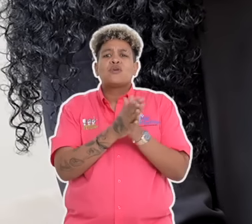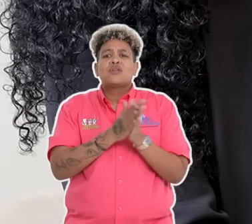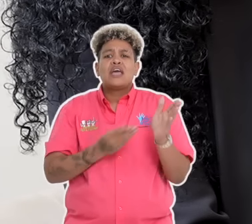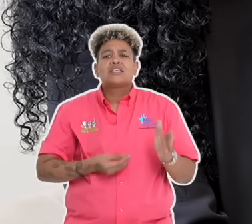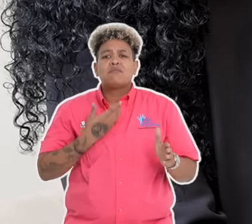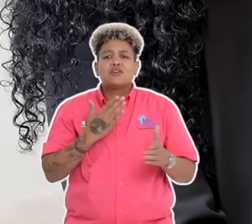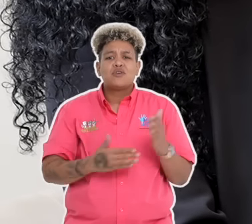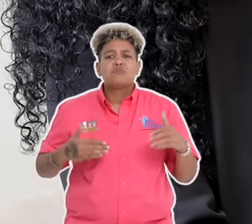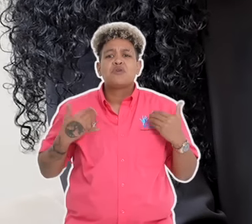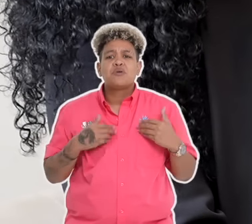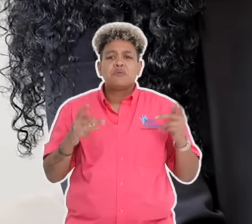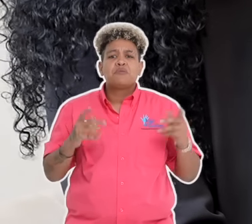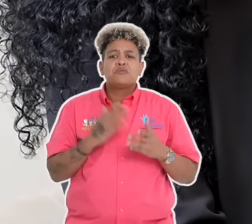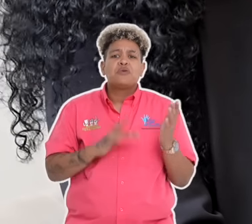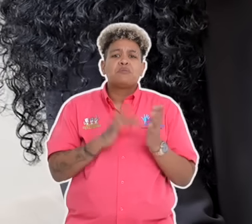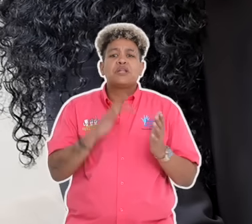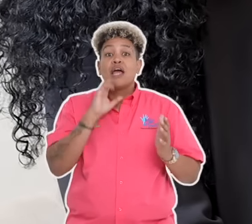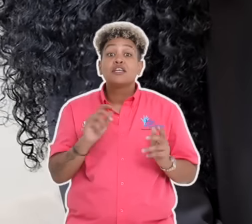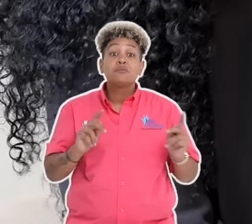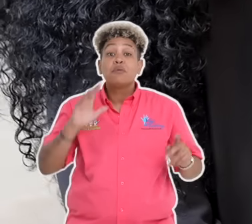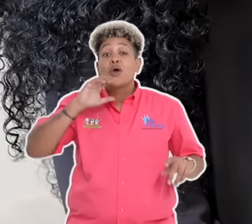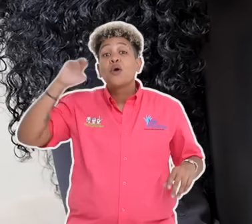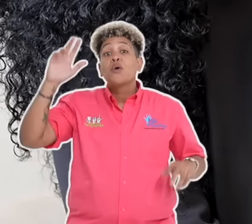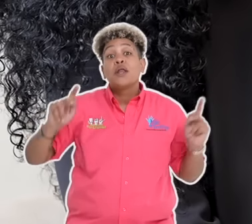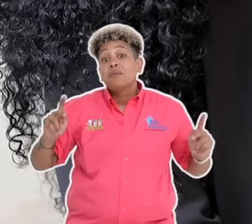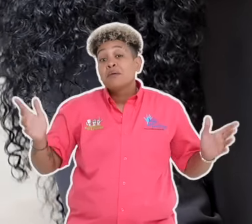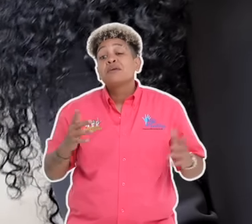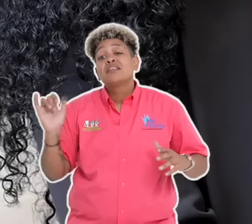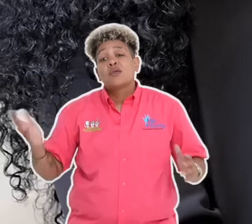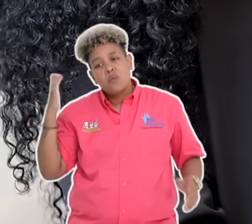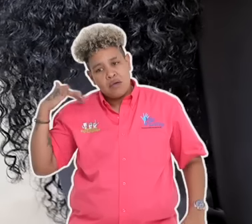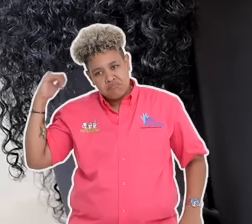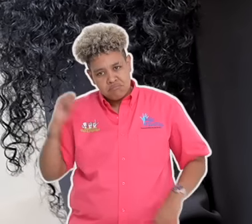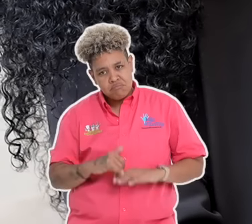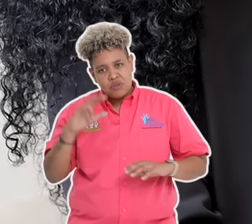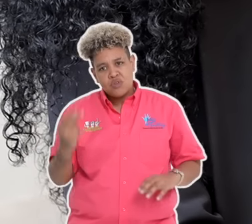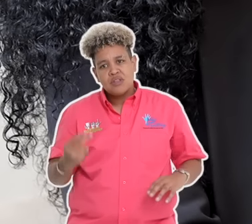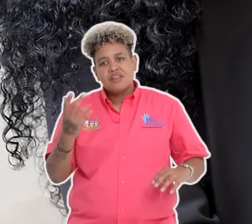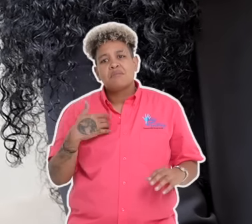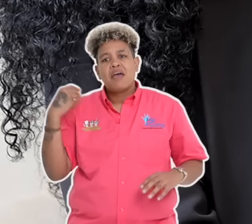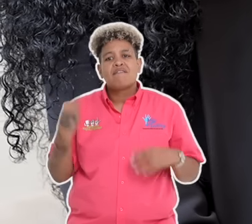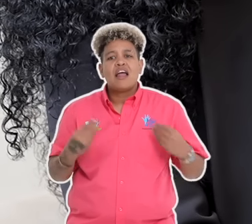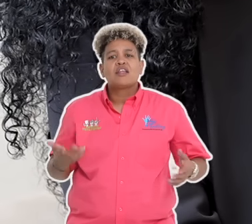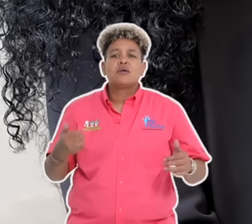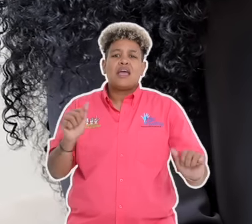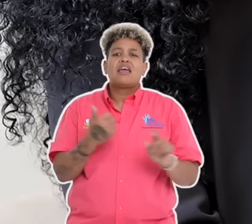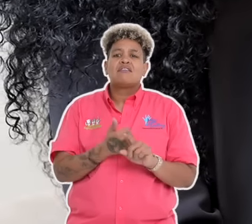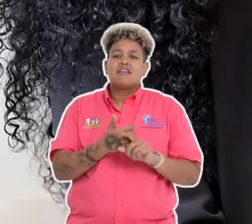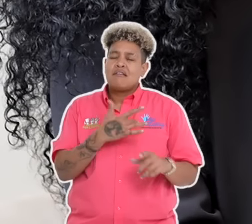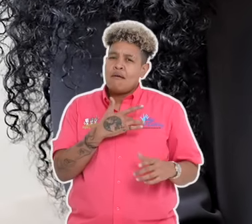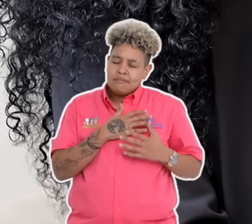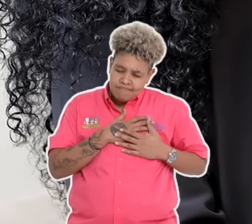and inspire some young people and middle-aged people and older people. So that's why I'm here today. But my philanthropic efforts